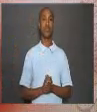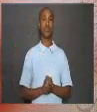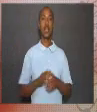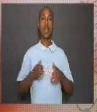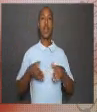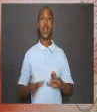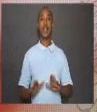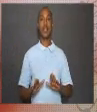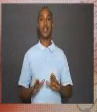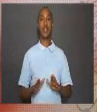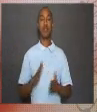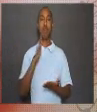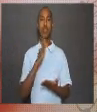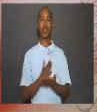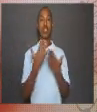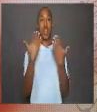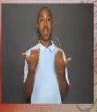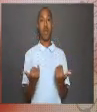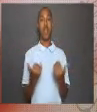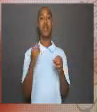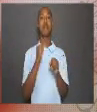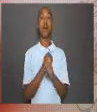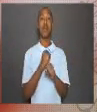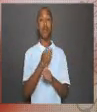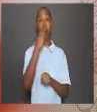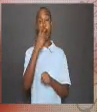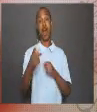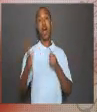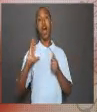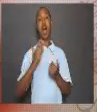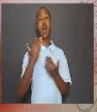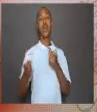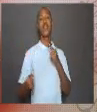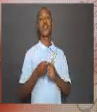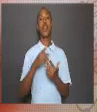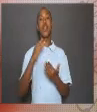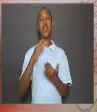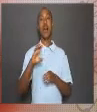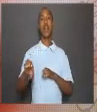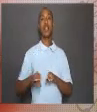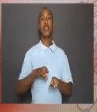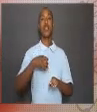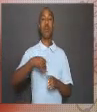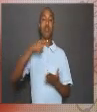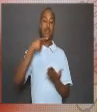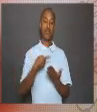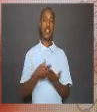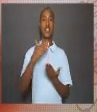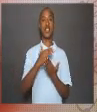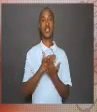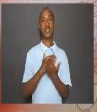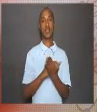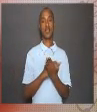Let us pause now and perform our second activity of this lesson.